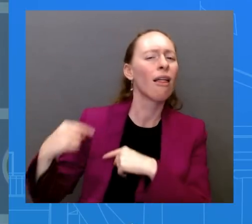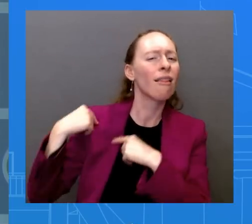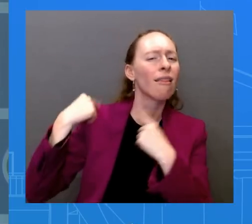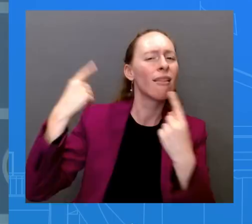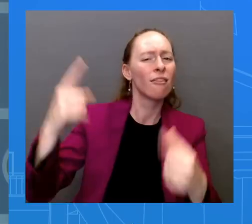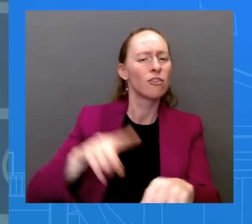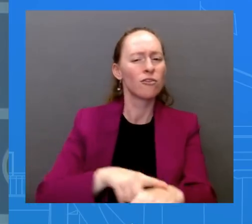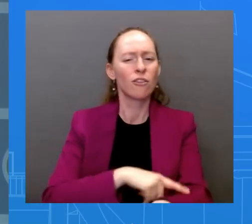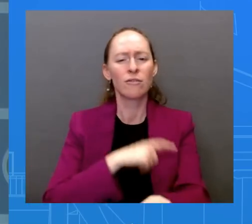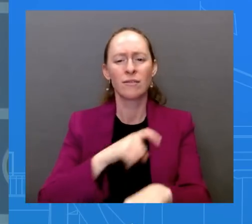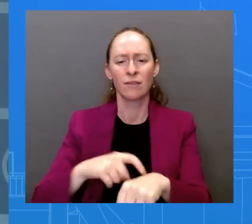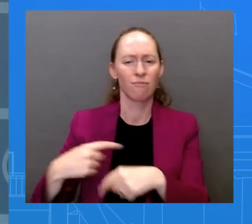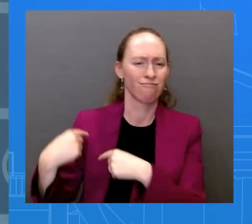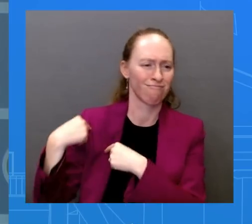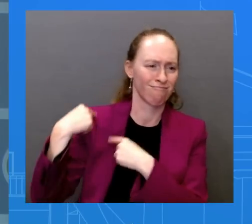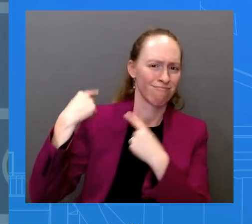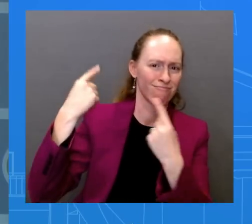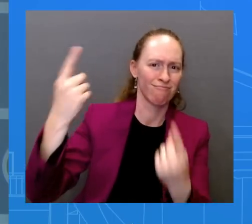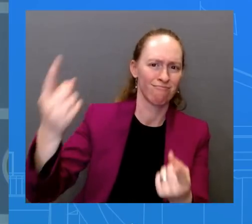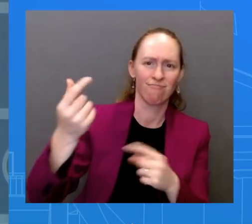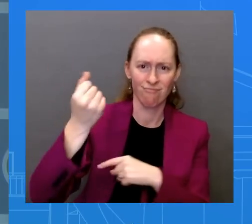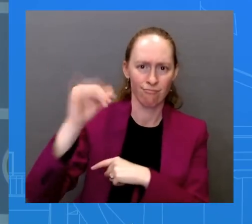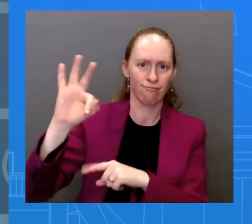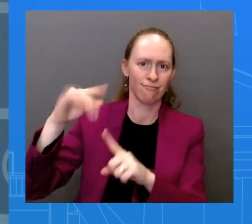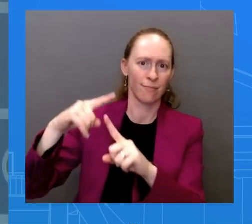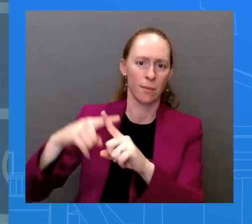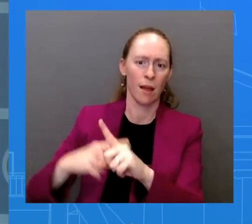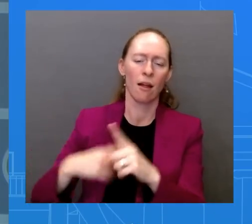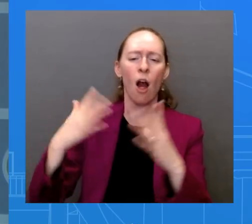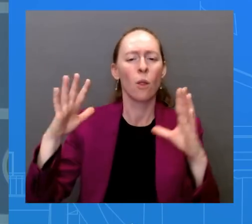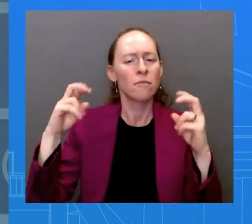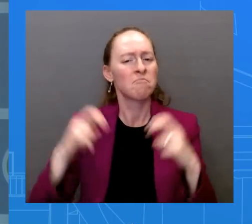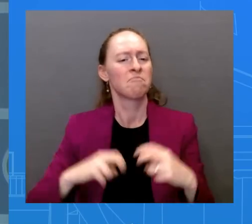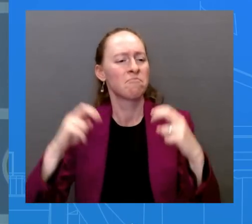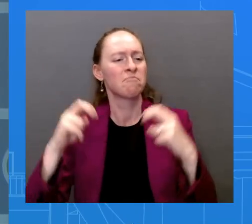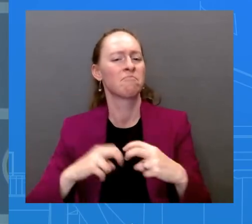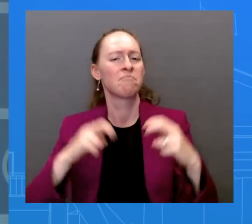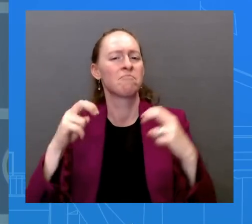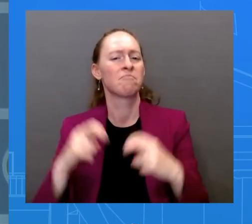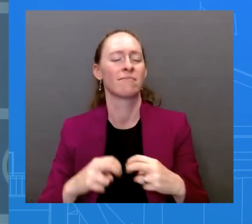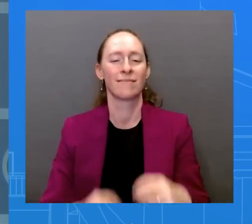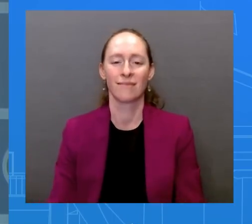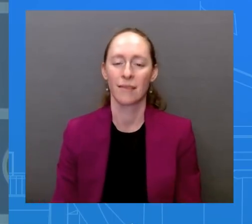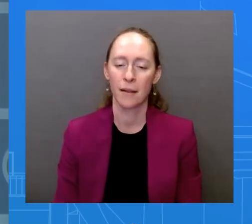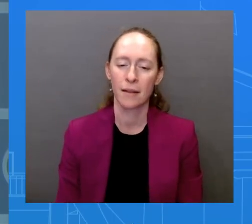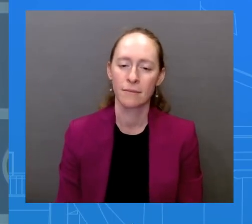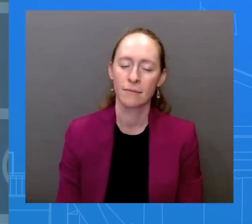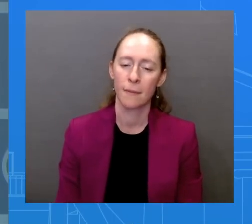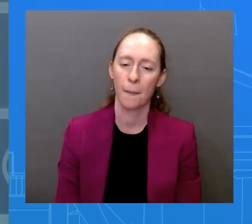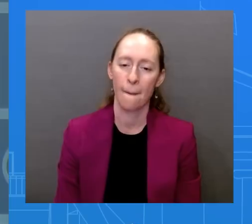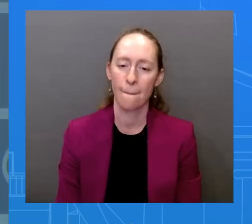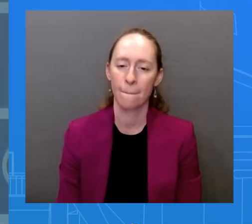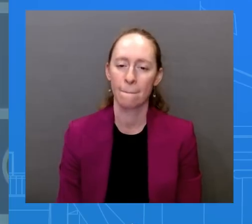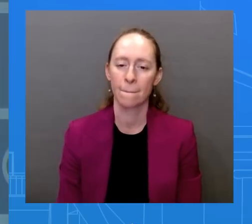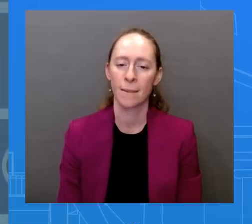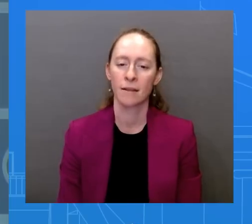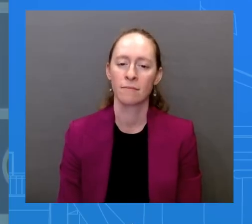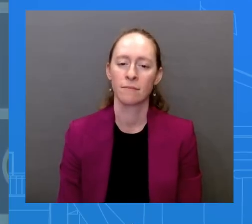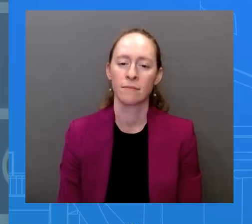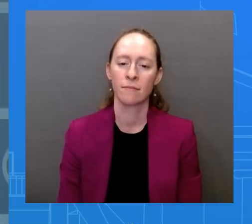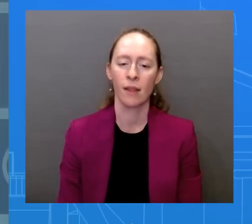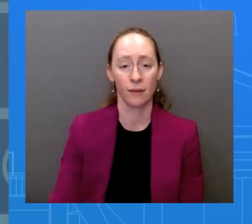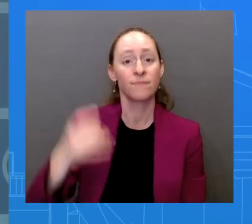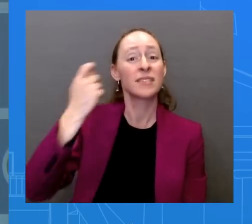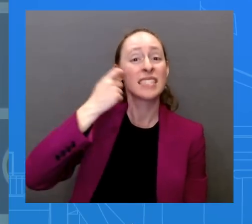and have met a few times, most recently, as you all know, last week at UNGA. And so, again, this is a